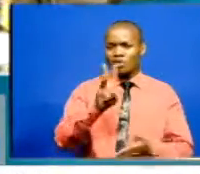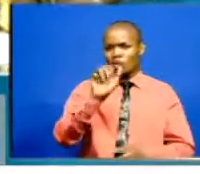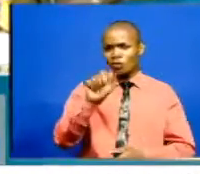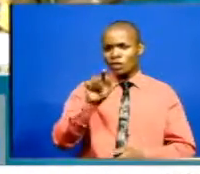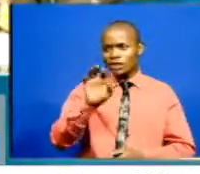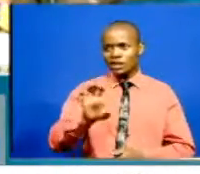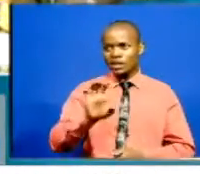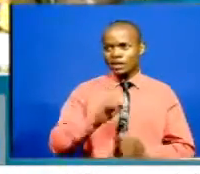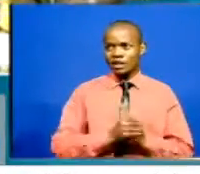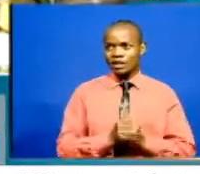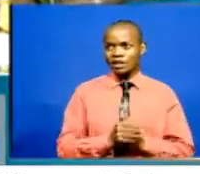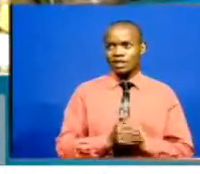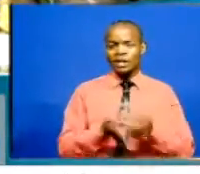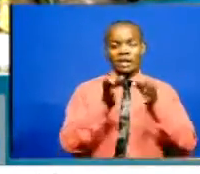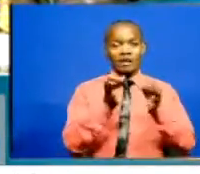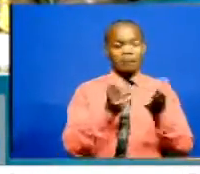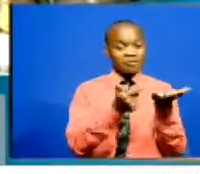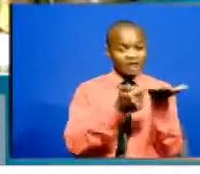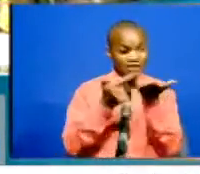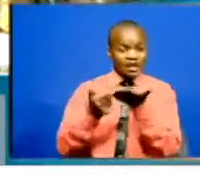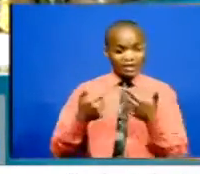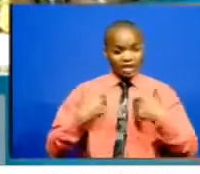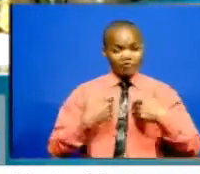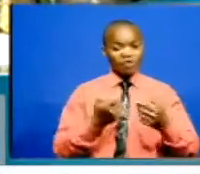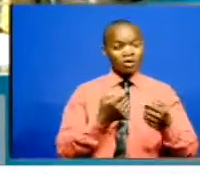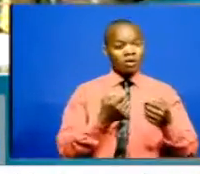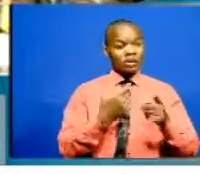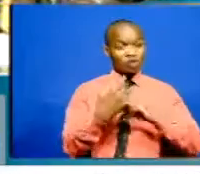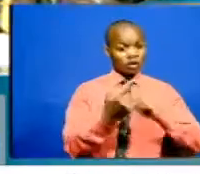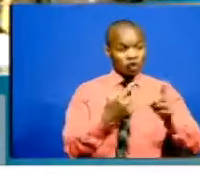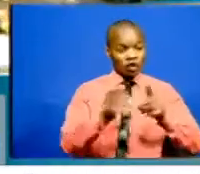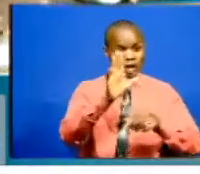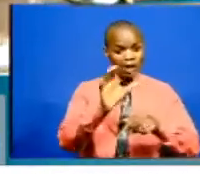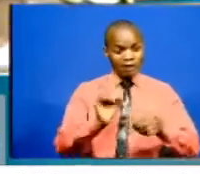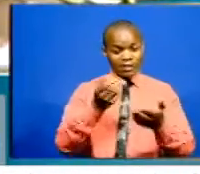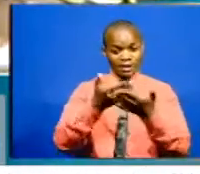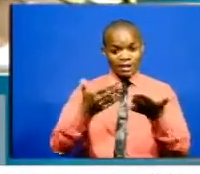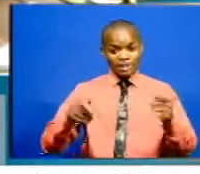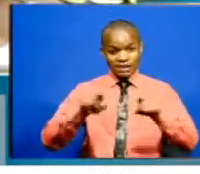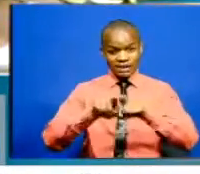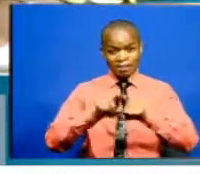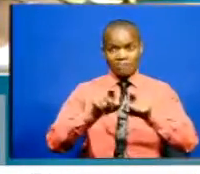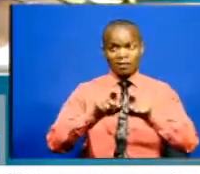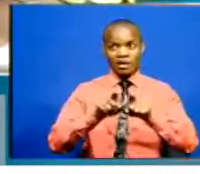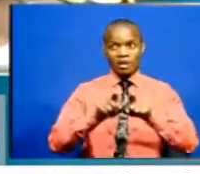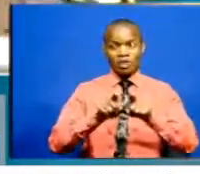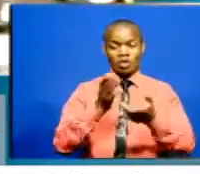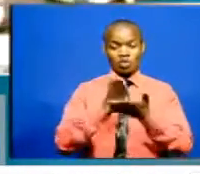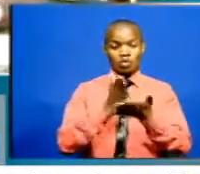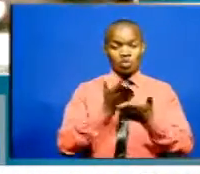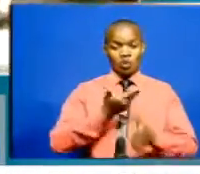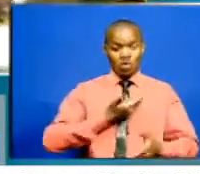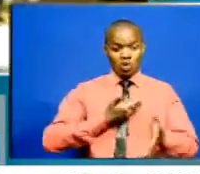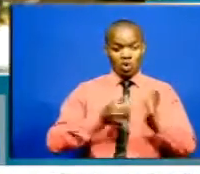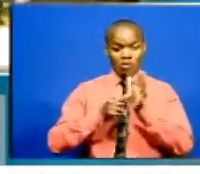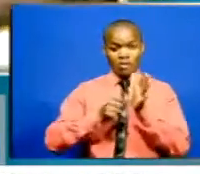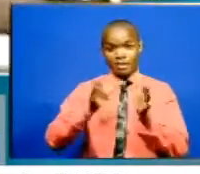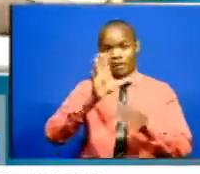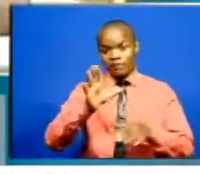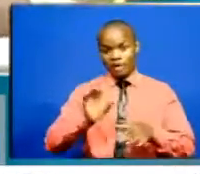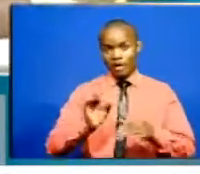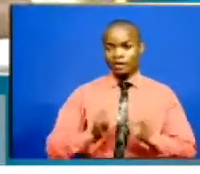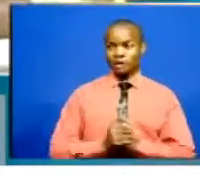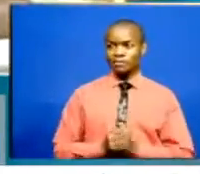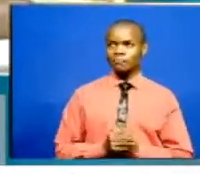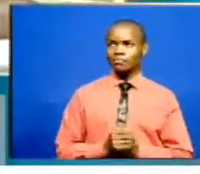if we had the summit and talking about African matters and hazardous dumping off, or it's our own problem as Africans. Yes,